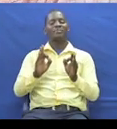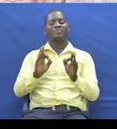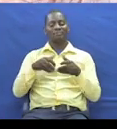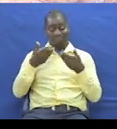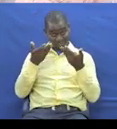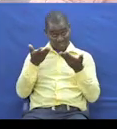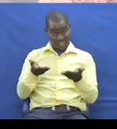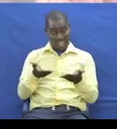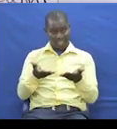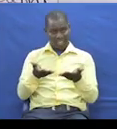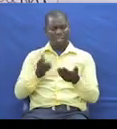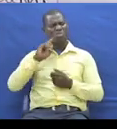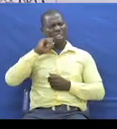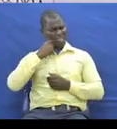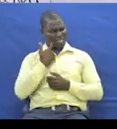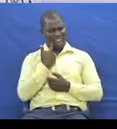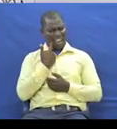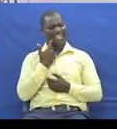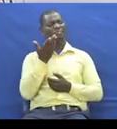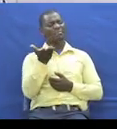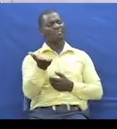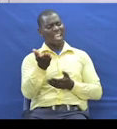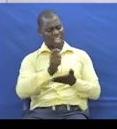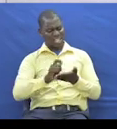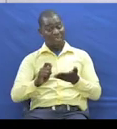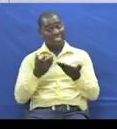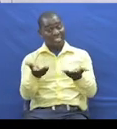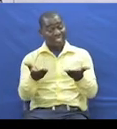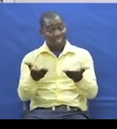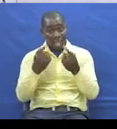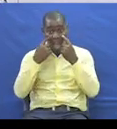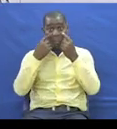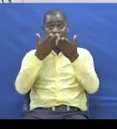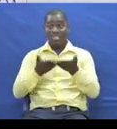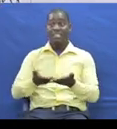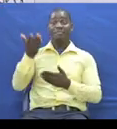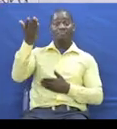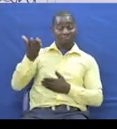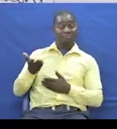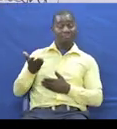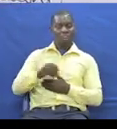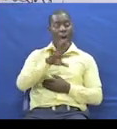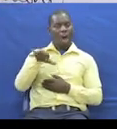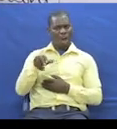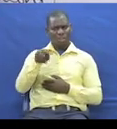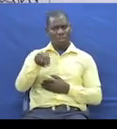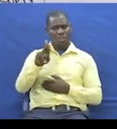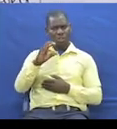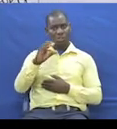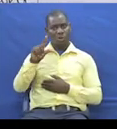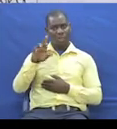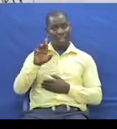That we have tried to... Dear student, as we have seen here, now that the nucleus of an atom